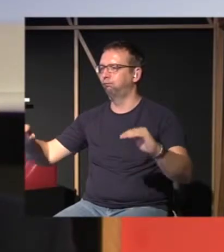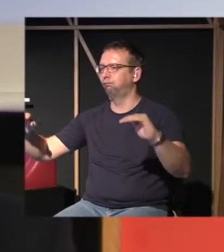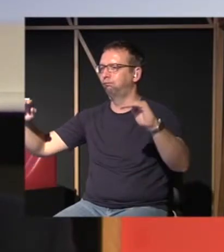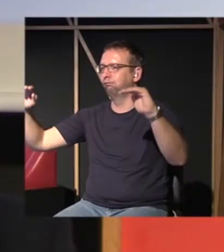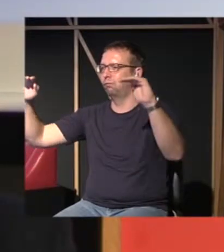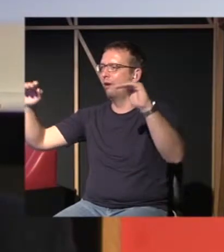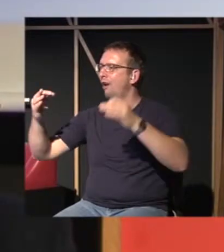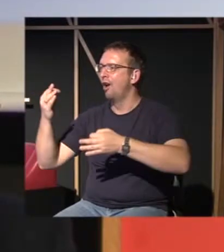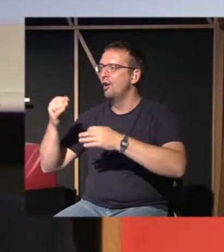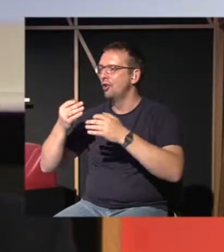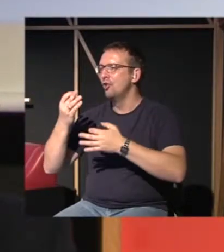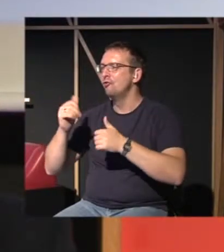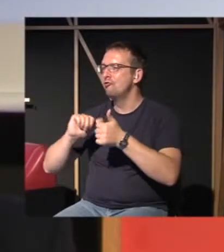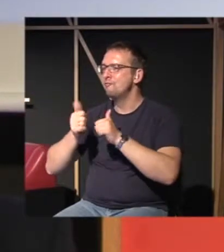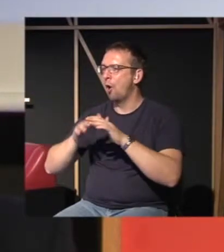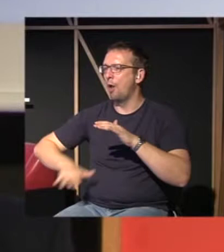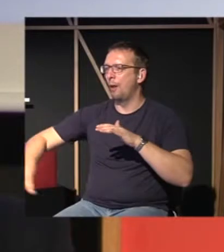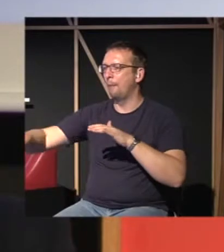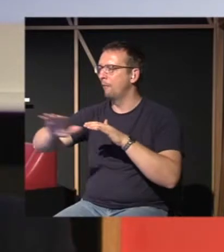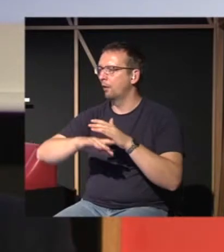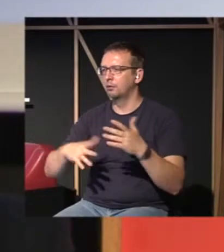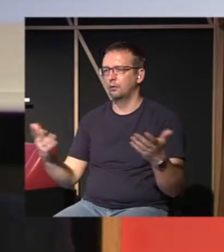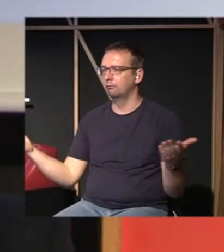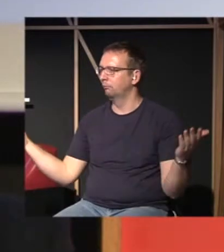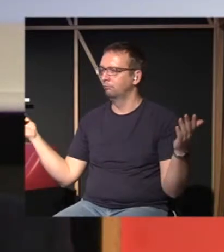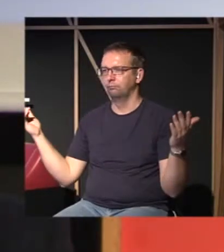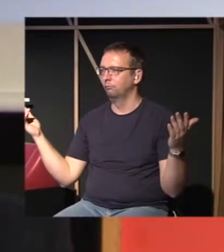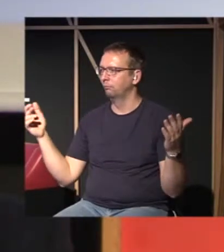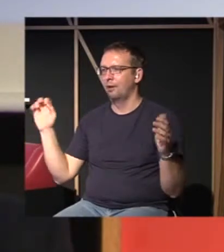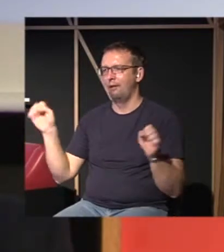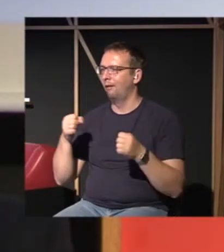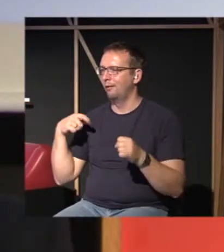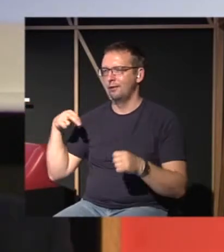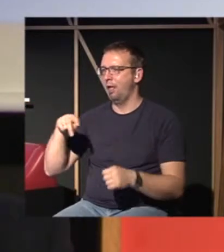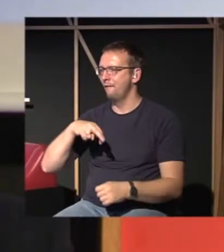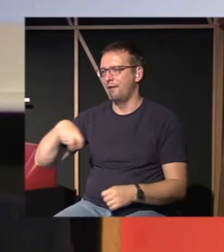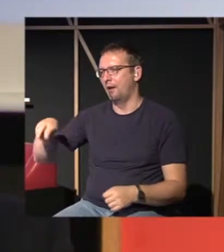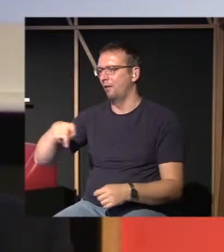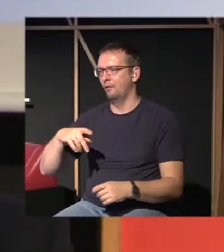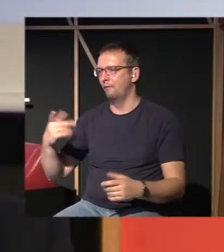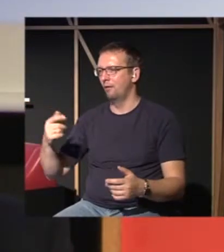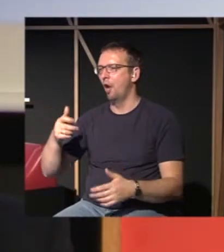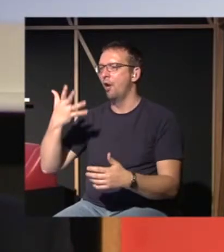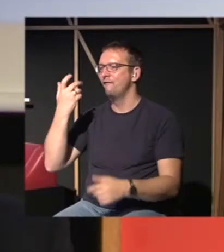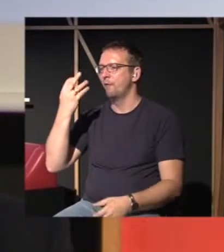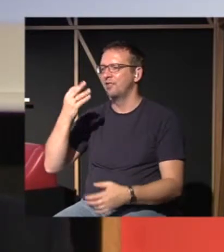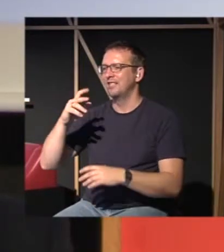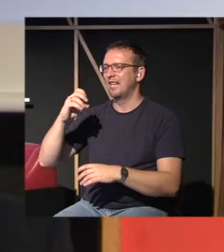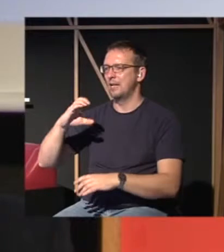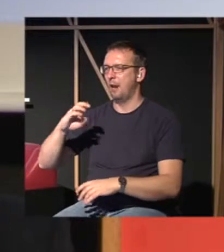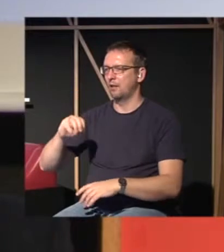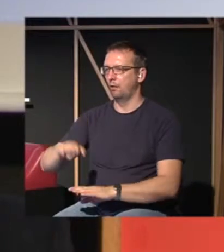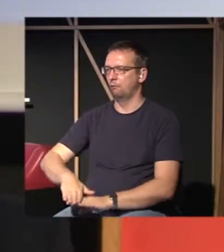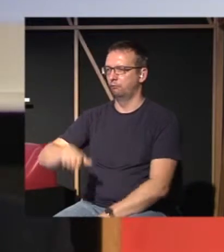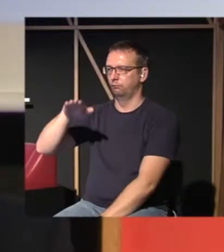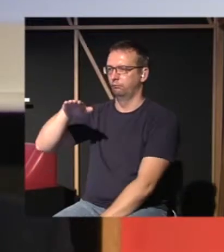was 3 days after the end of the Cafe Week of Action event, but it was live on TV, which the original game wouldn't have been. So it